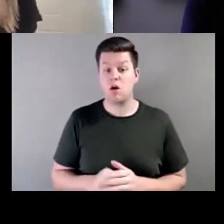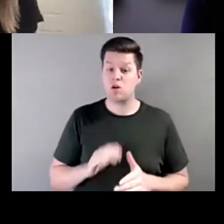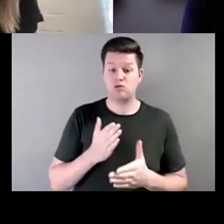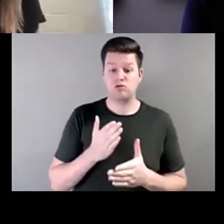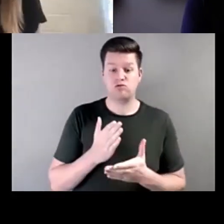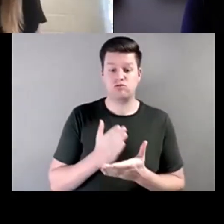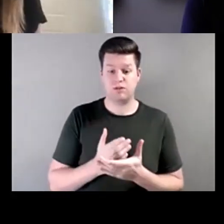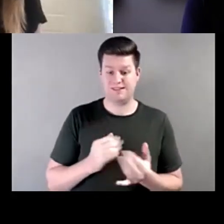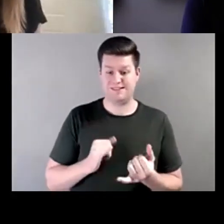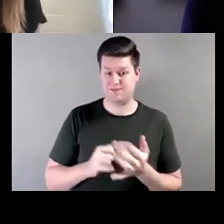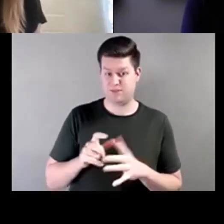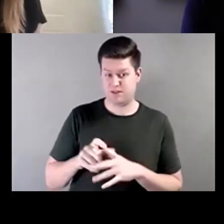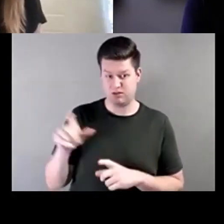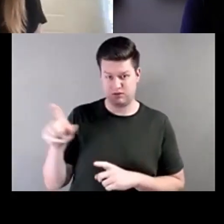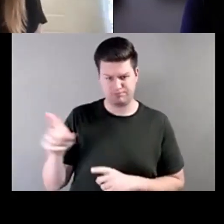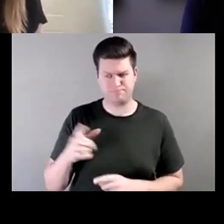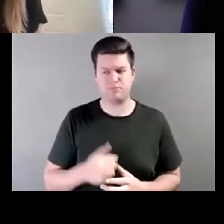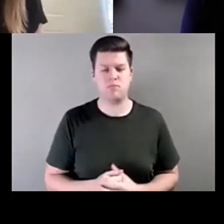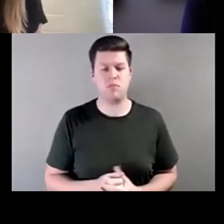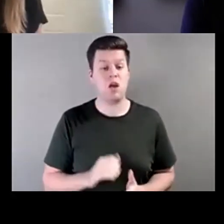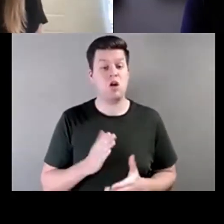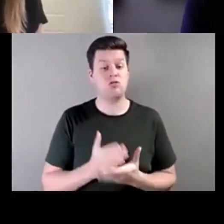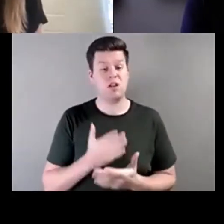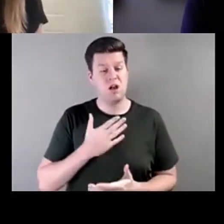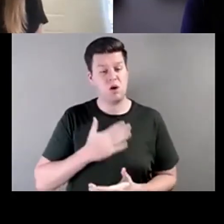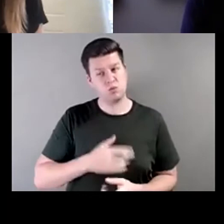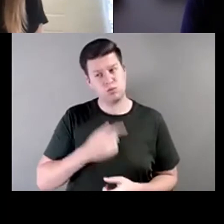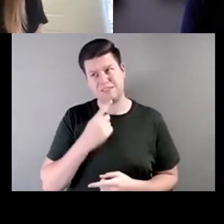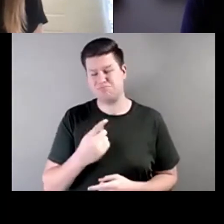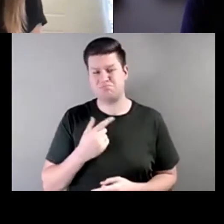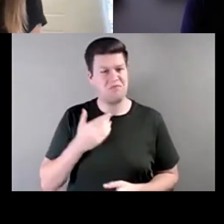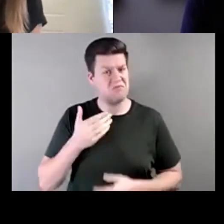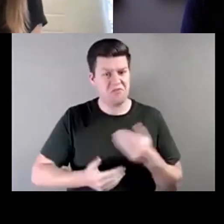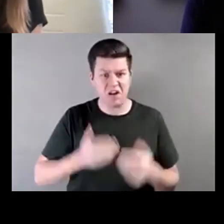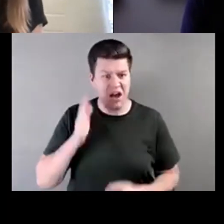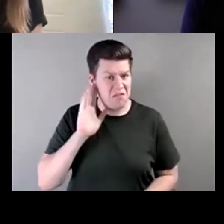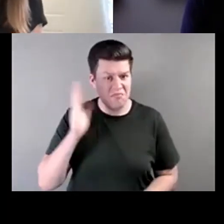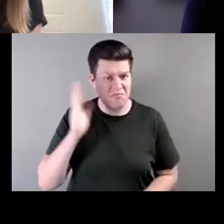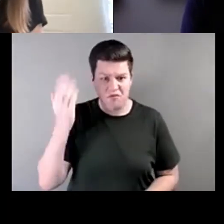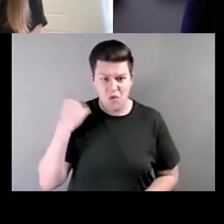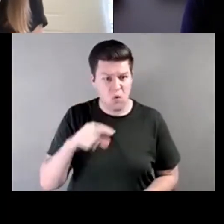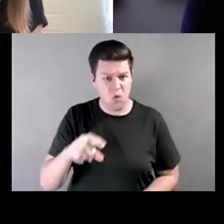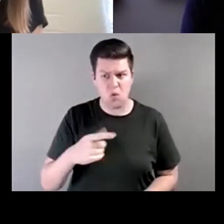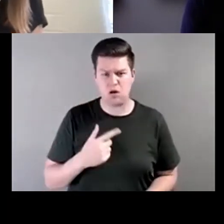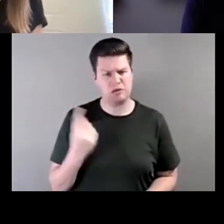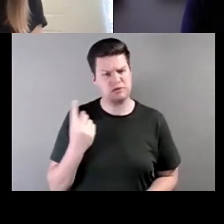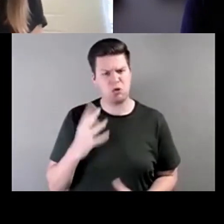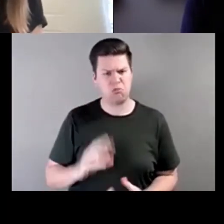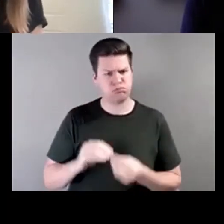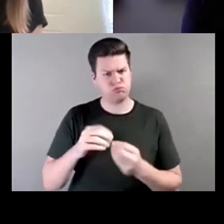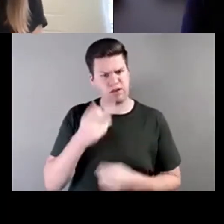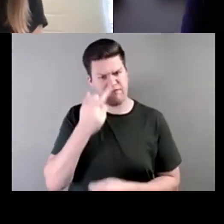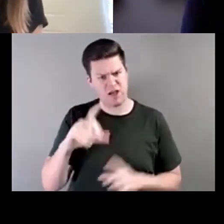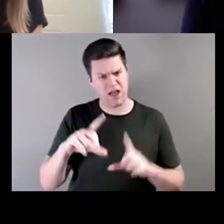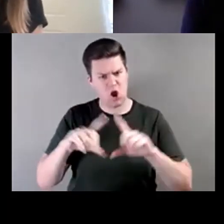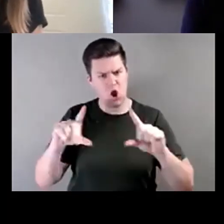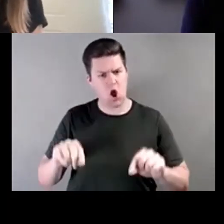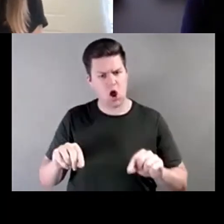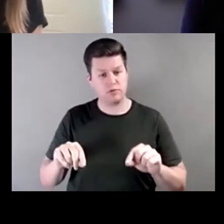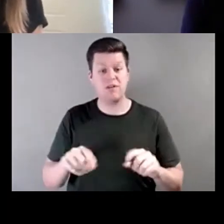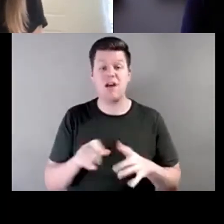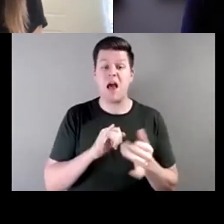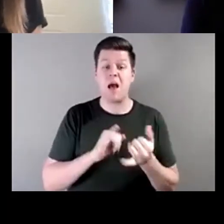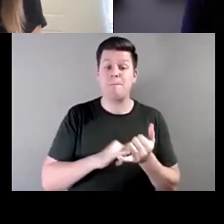Young Scot cards that I've heard about. The past logo is a hologram type logo deliberately to make it